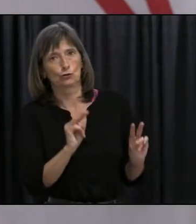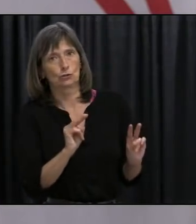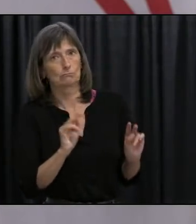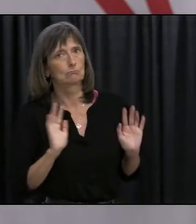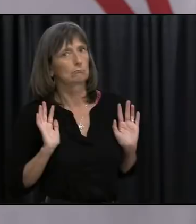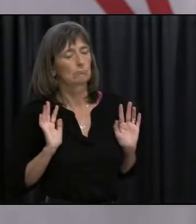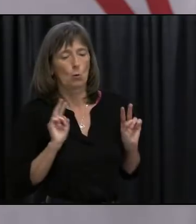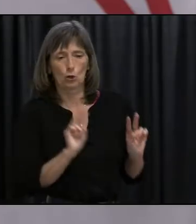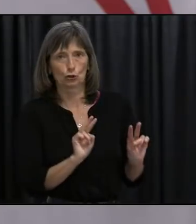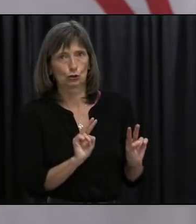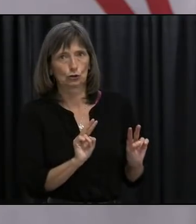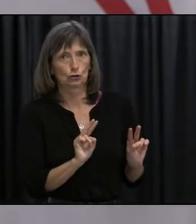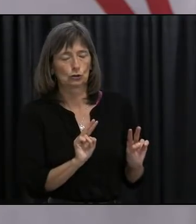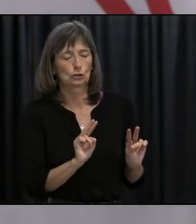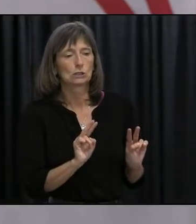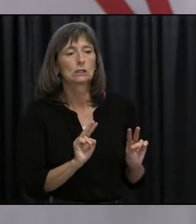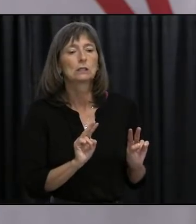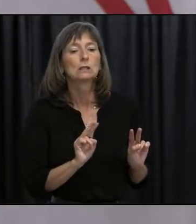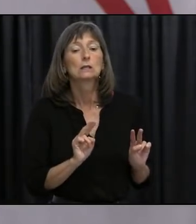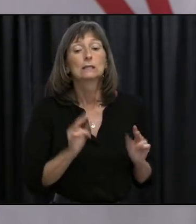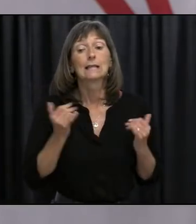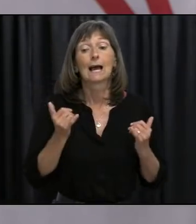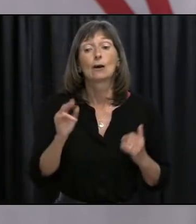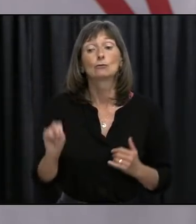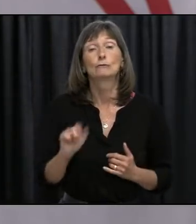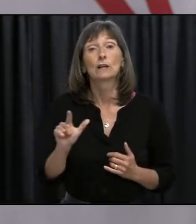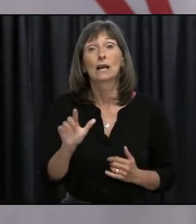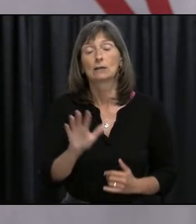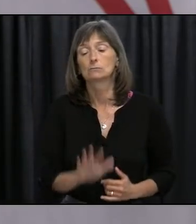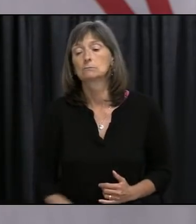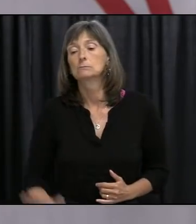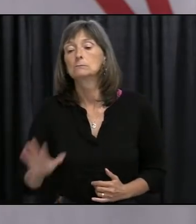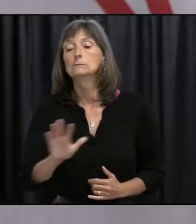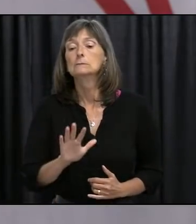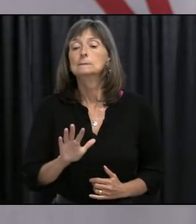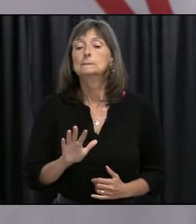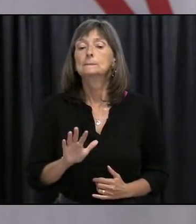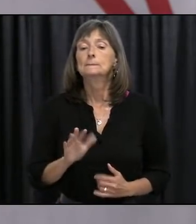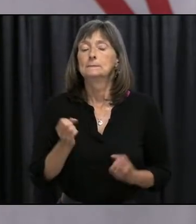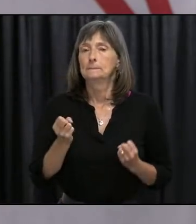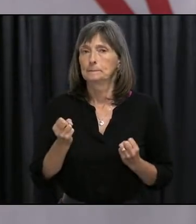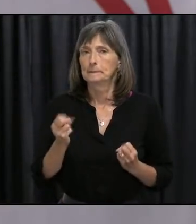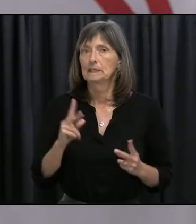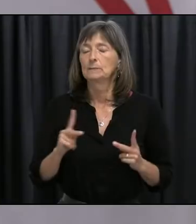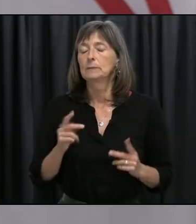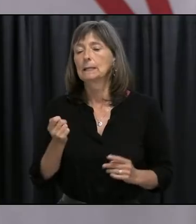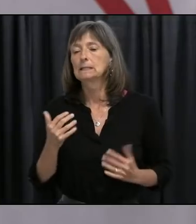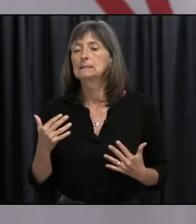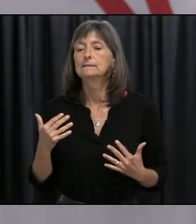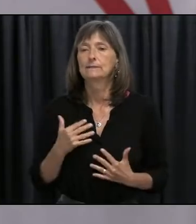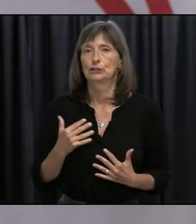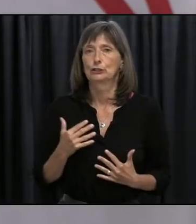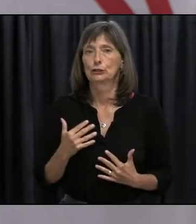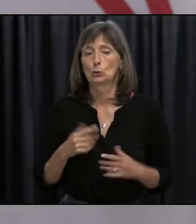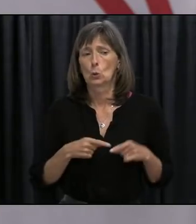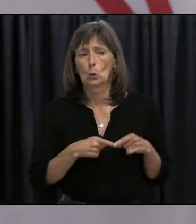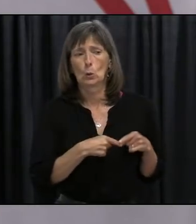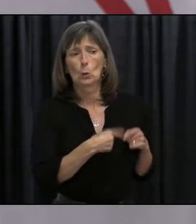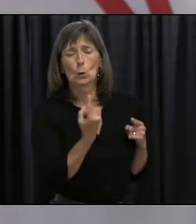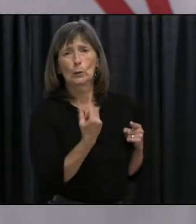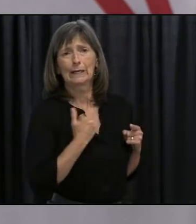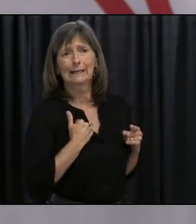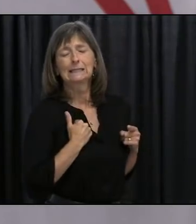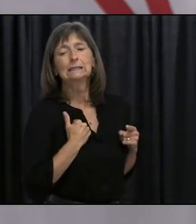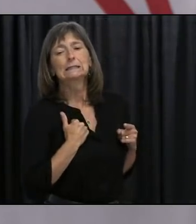We know that around the province right now, there's considerable fear, I would say, in opening up those